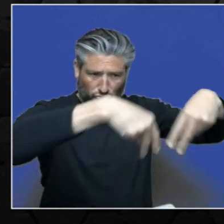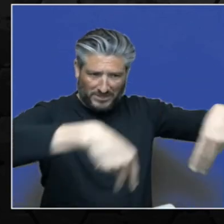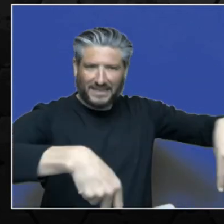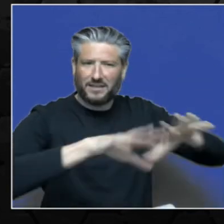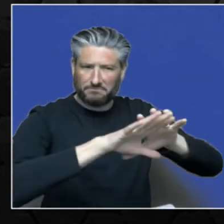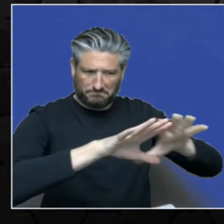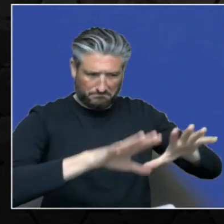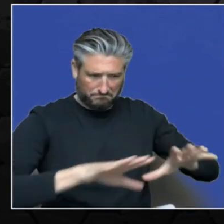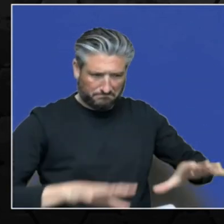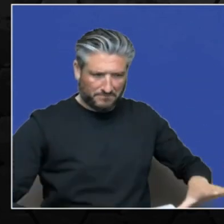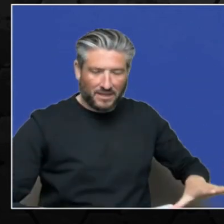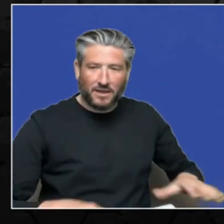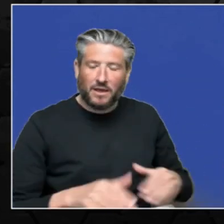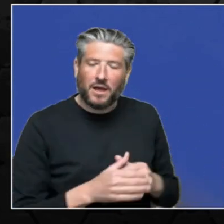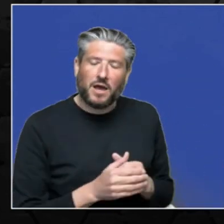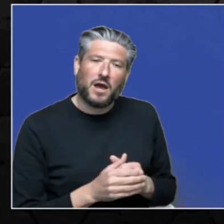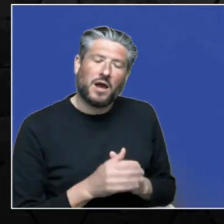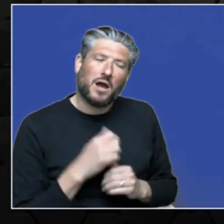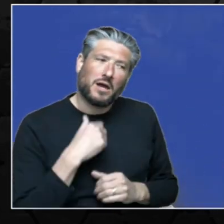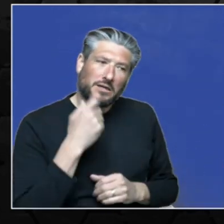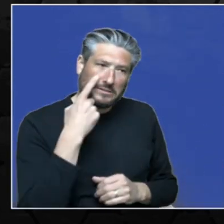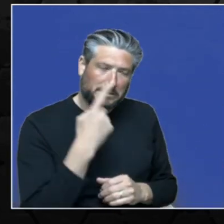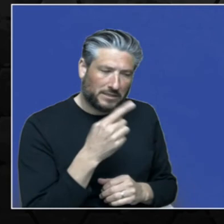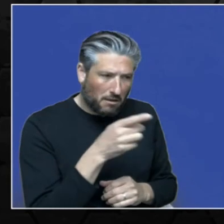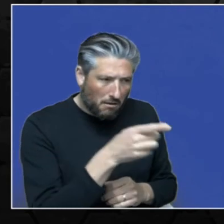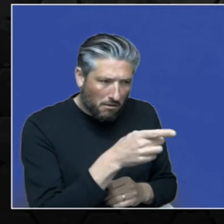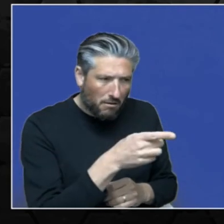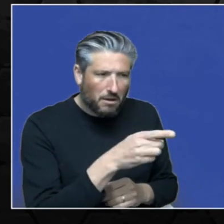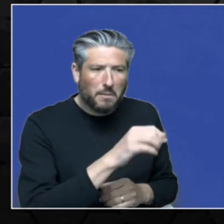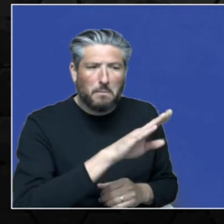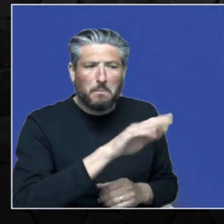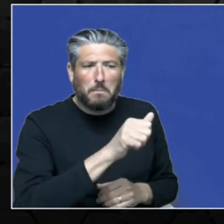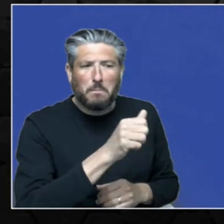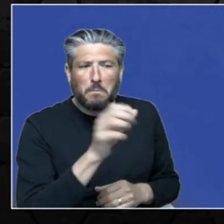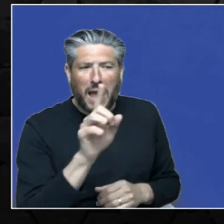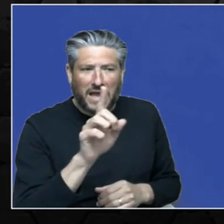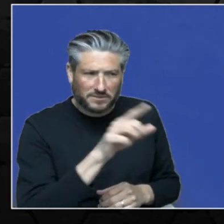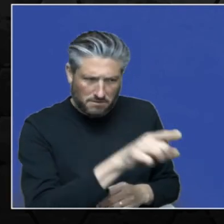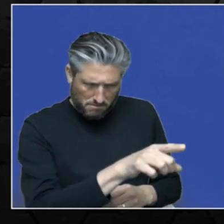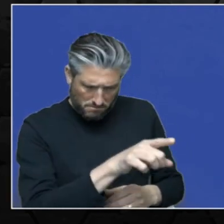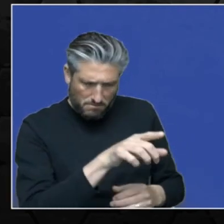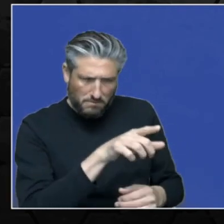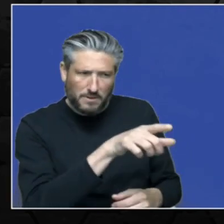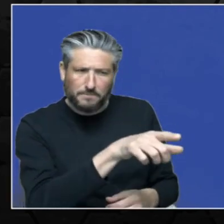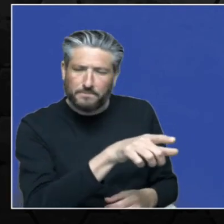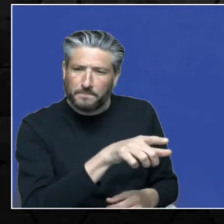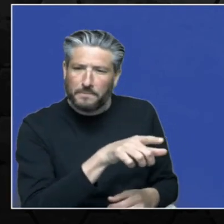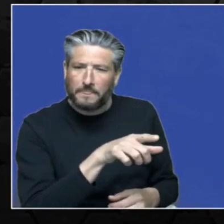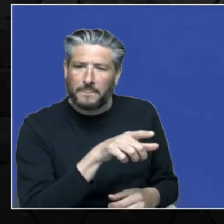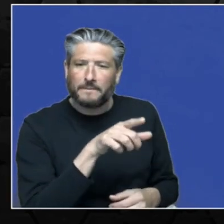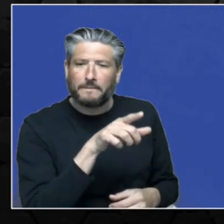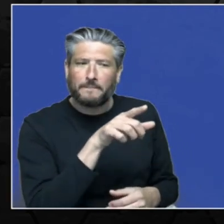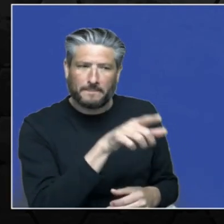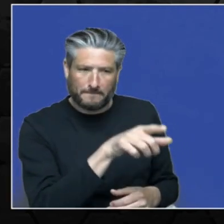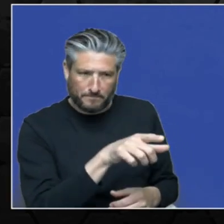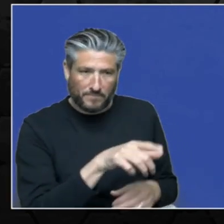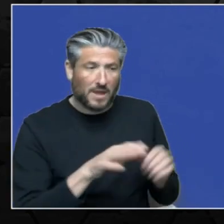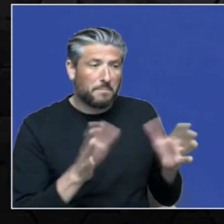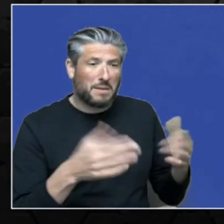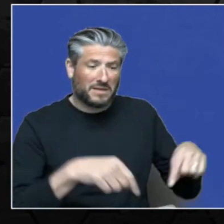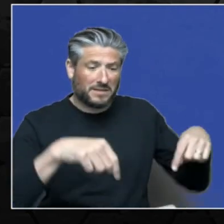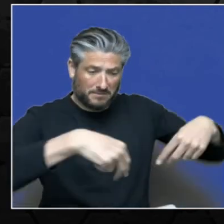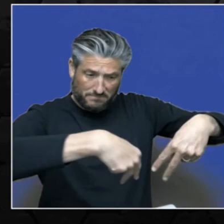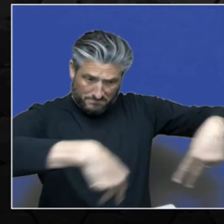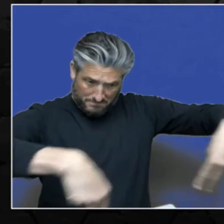trying to take the adjectives, verbs, and consider a top like bottom up graph. So what would happen